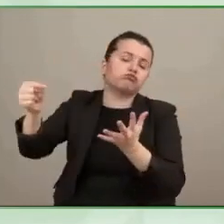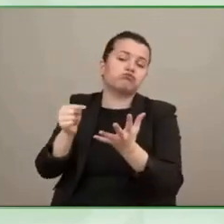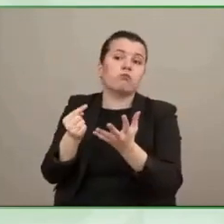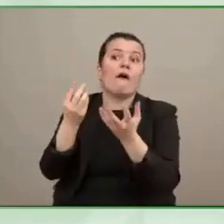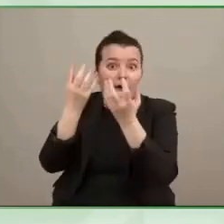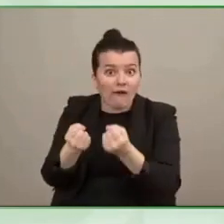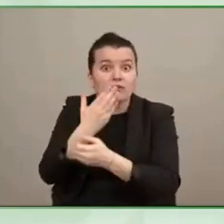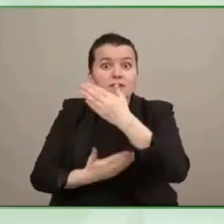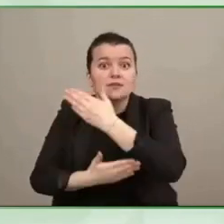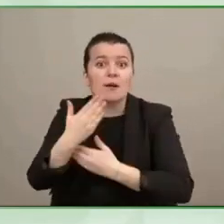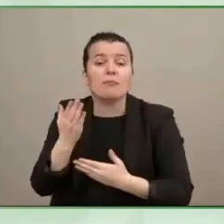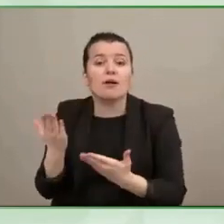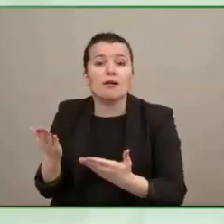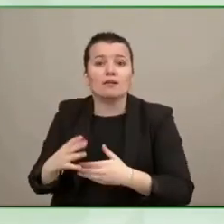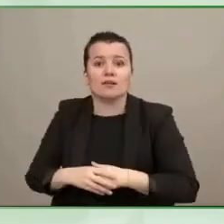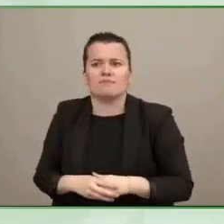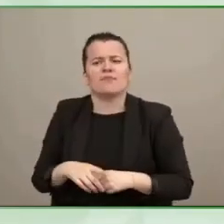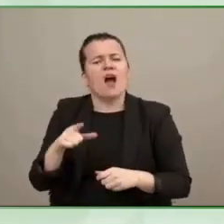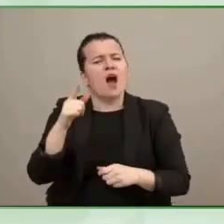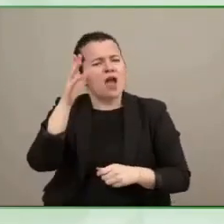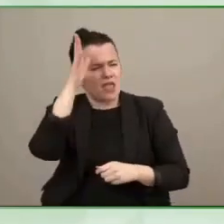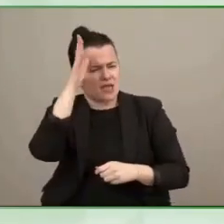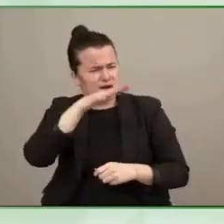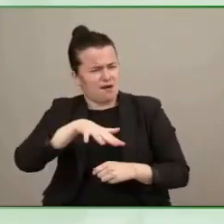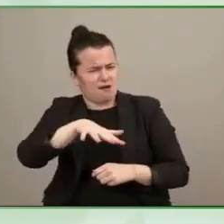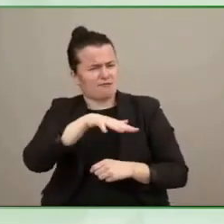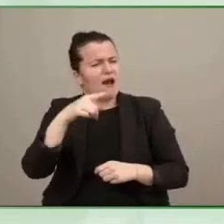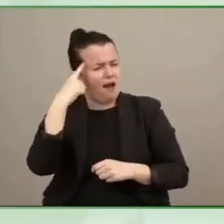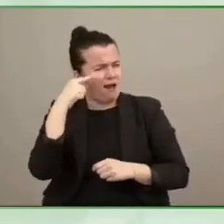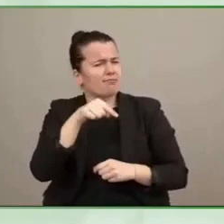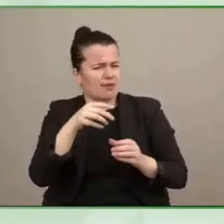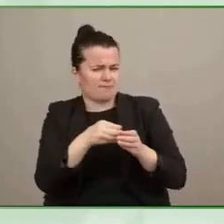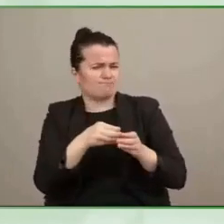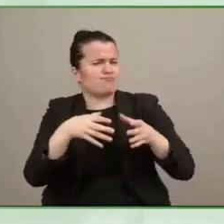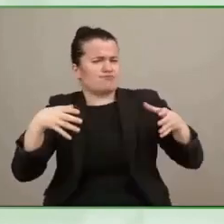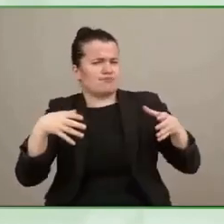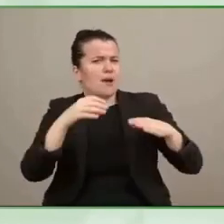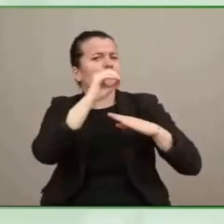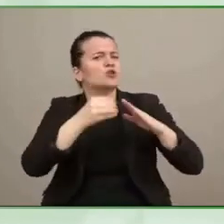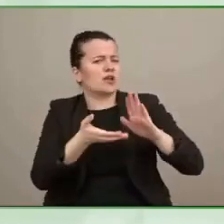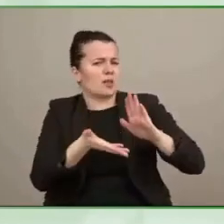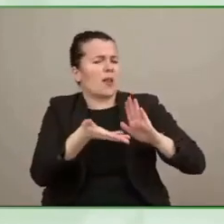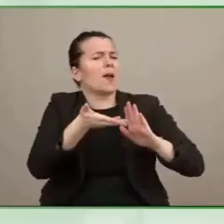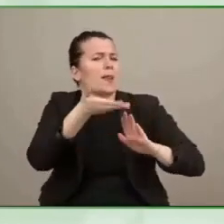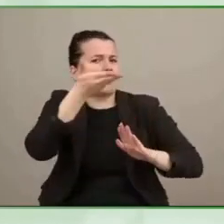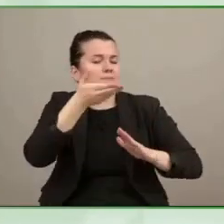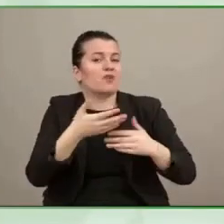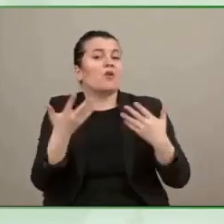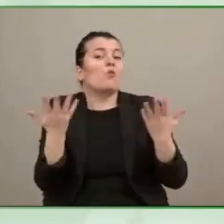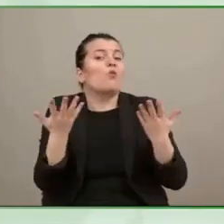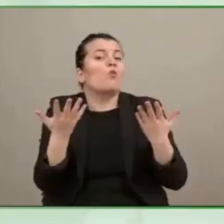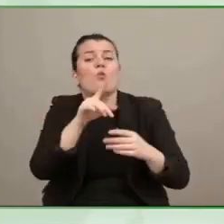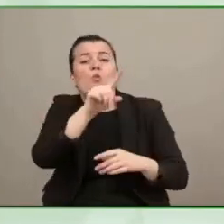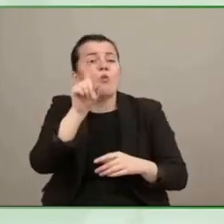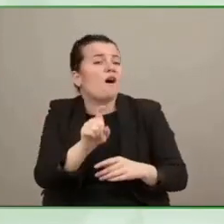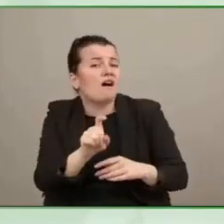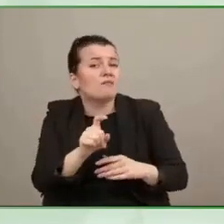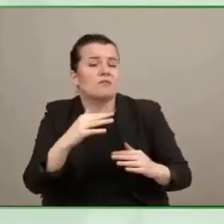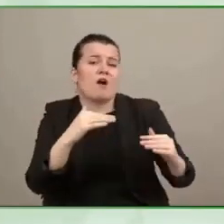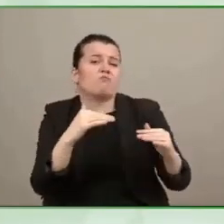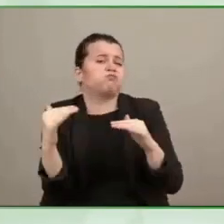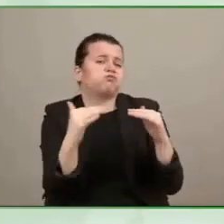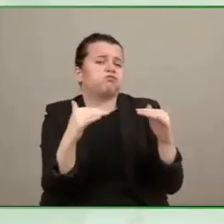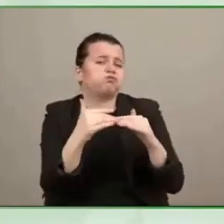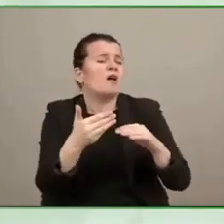is increased because the Iraq, as you know, faced more war during this past years,